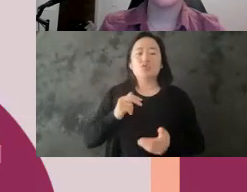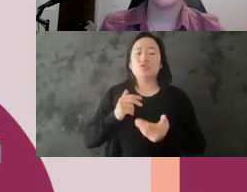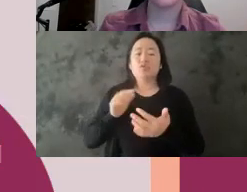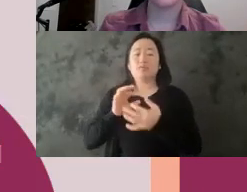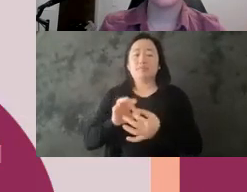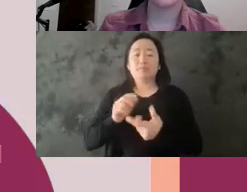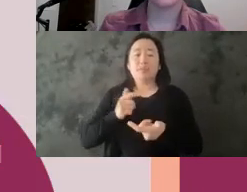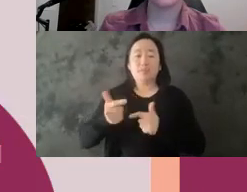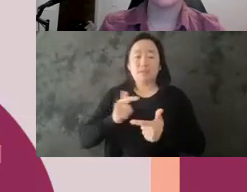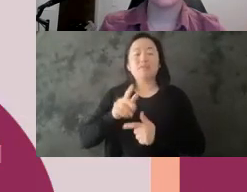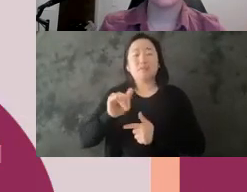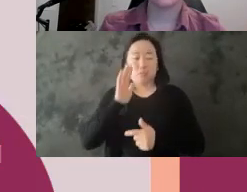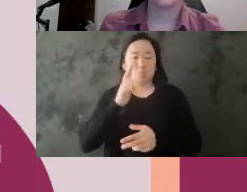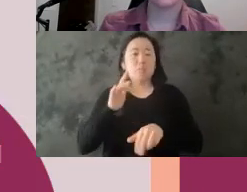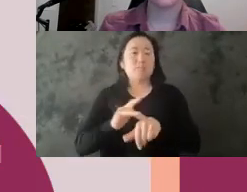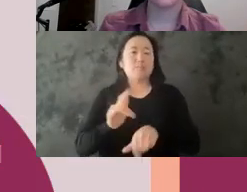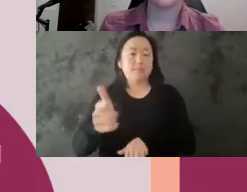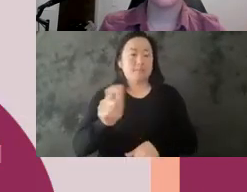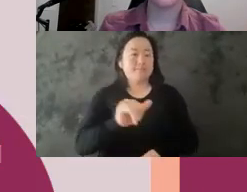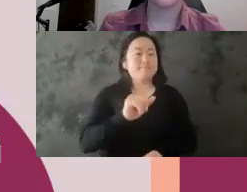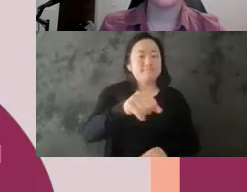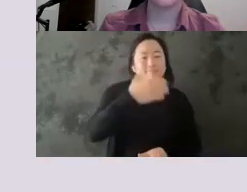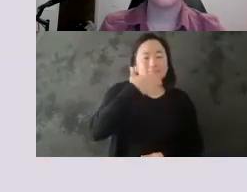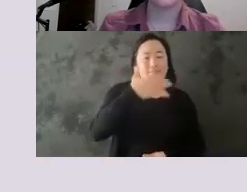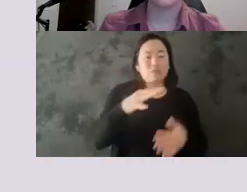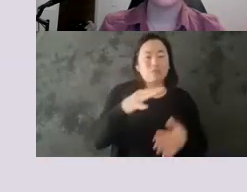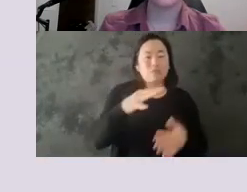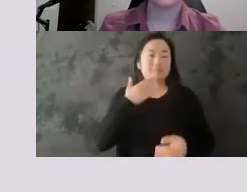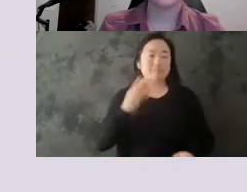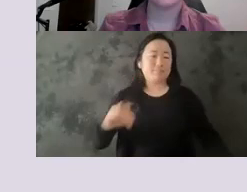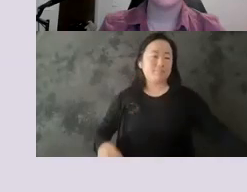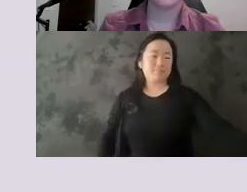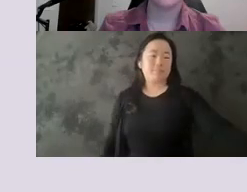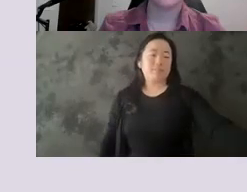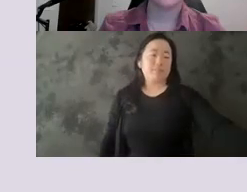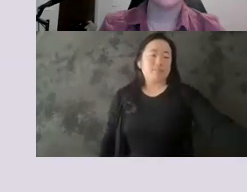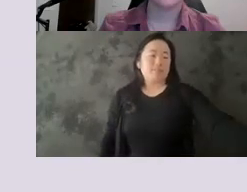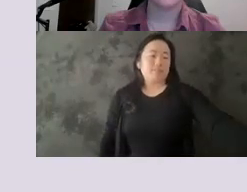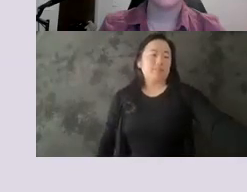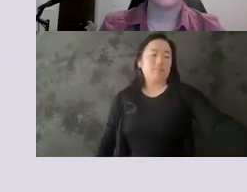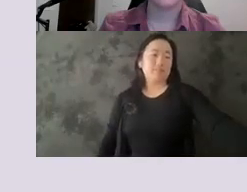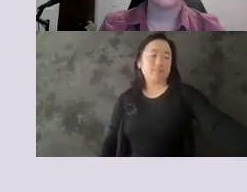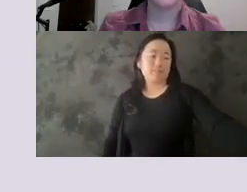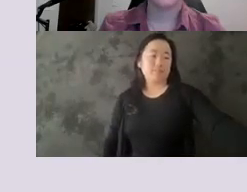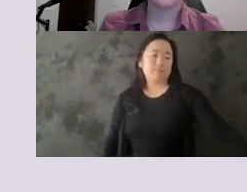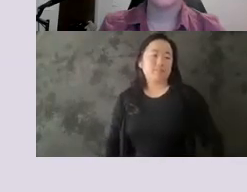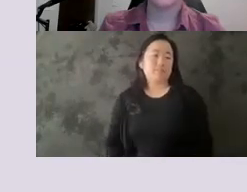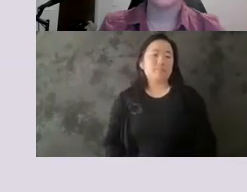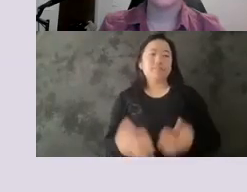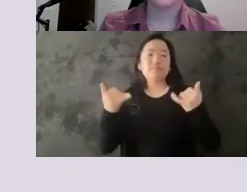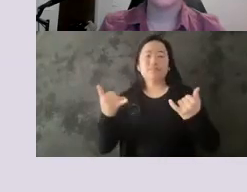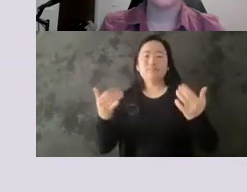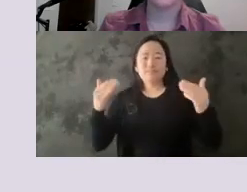But thank you for your contributions. We're going to continue on to different types of responses